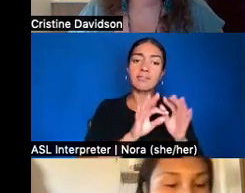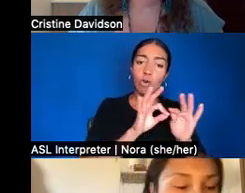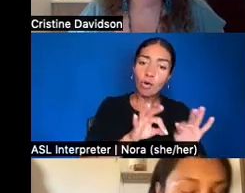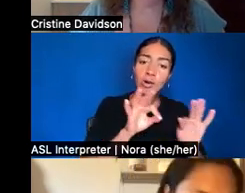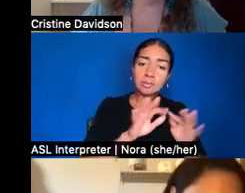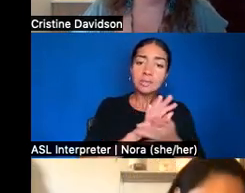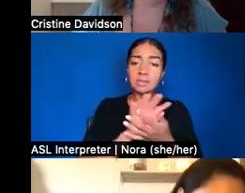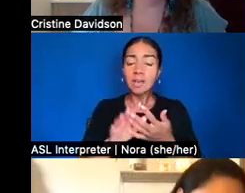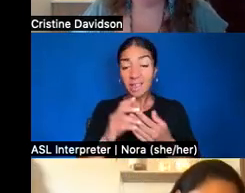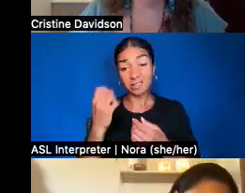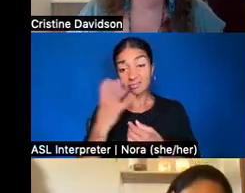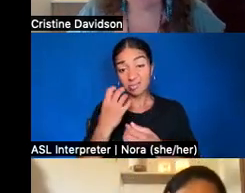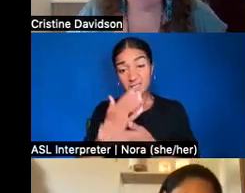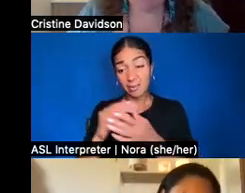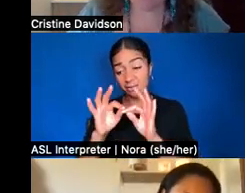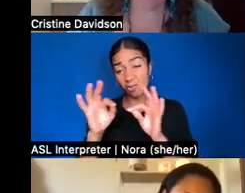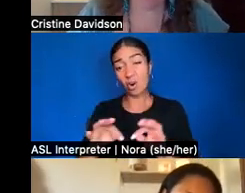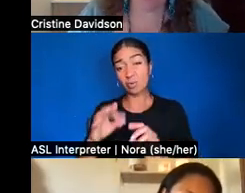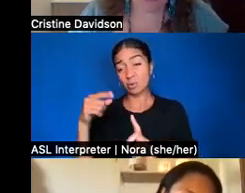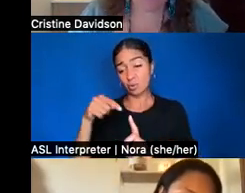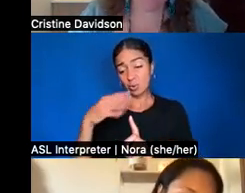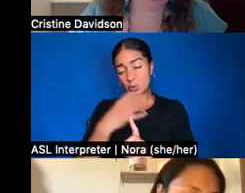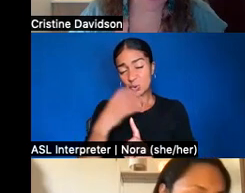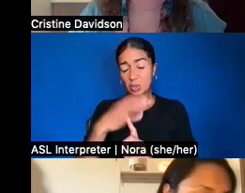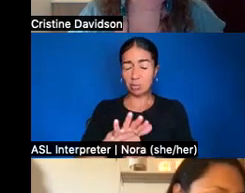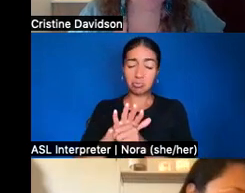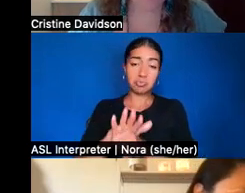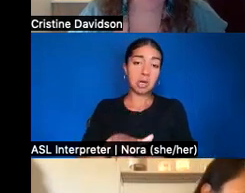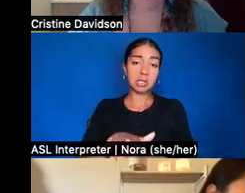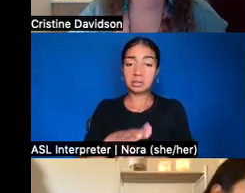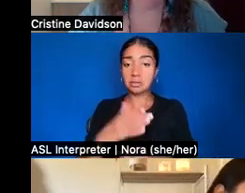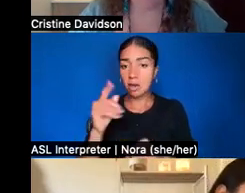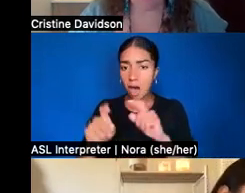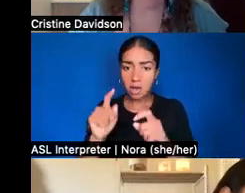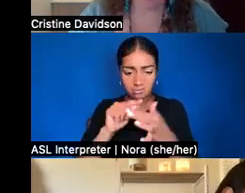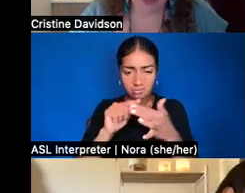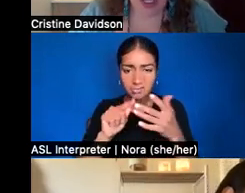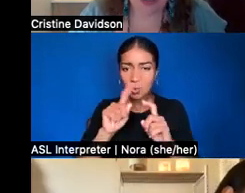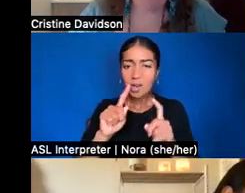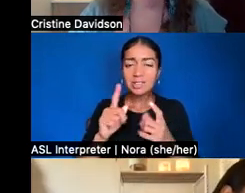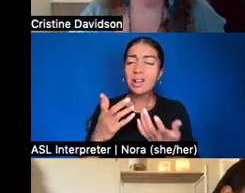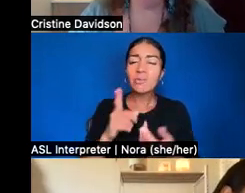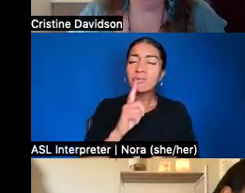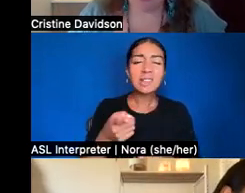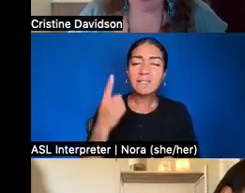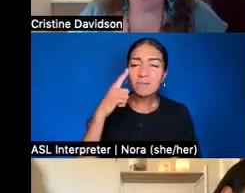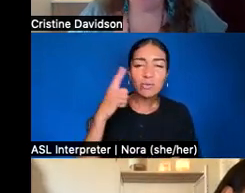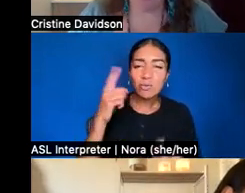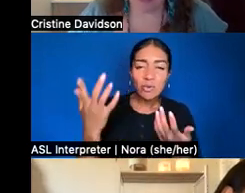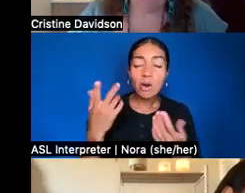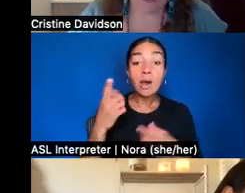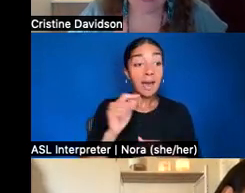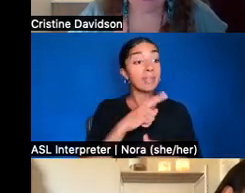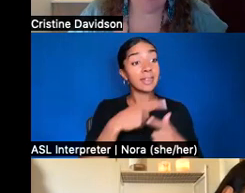forms out there, like that ask questions that probably don't need to be asked. And then there's some really good forms out there.